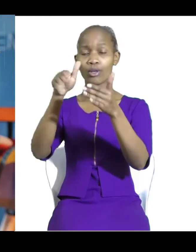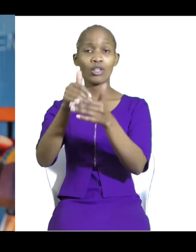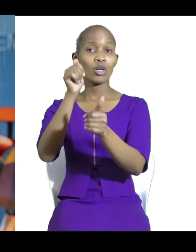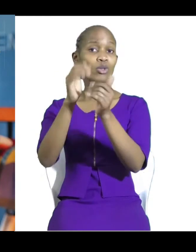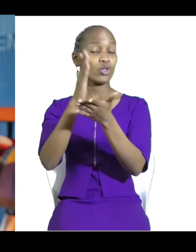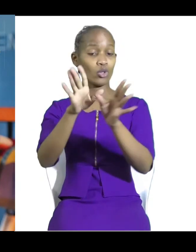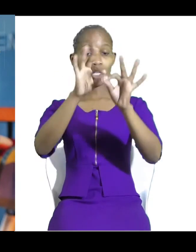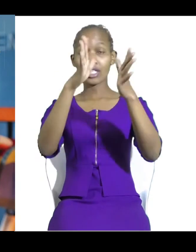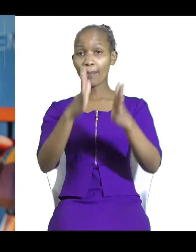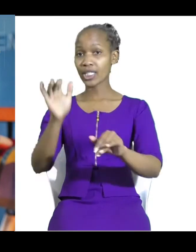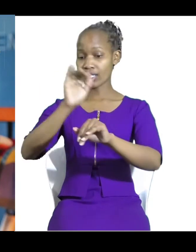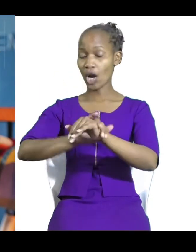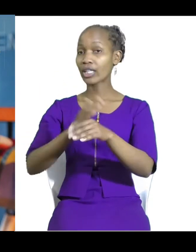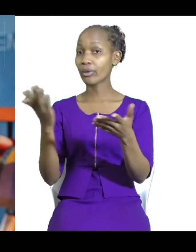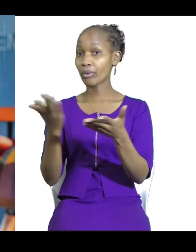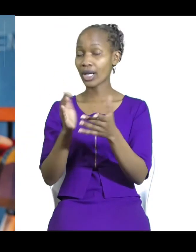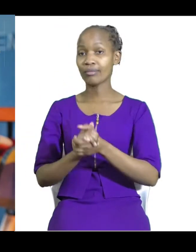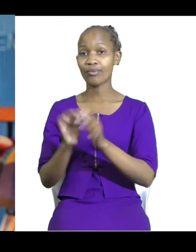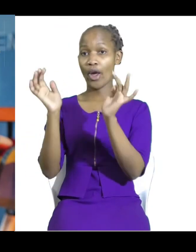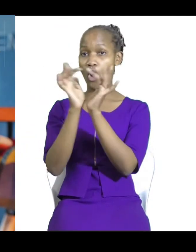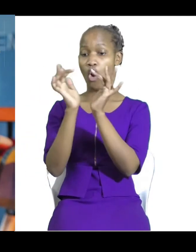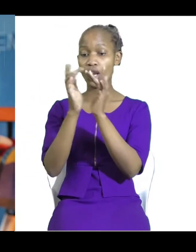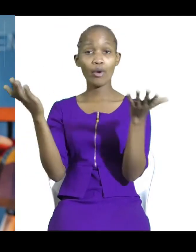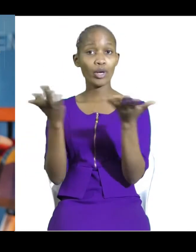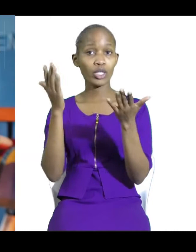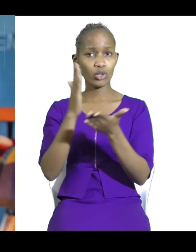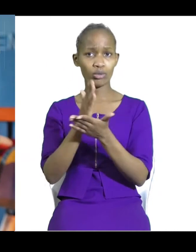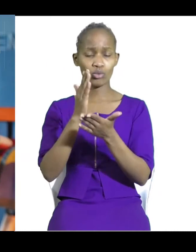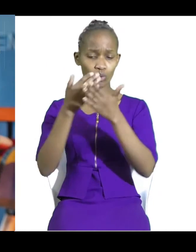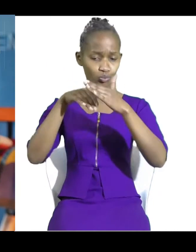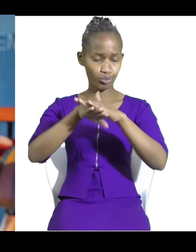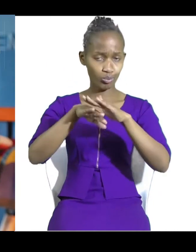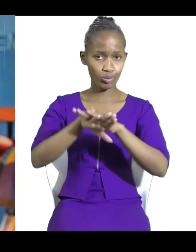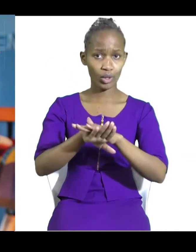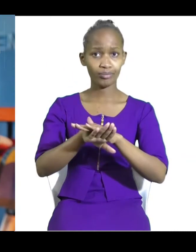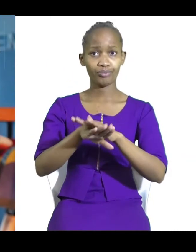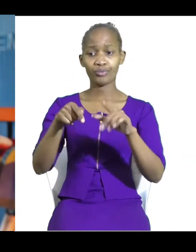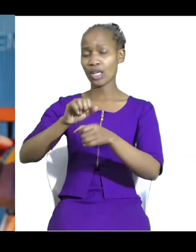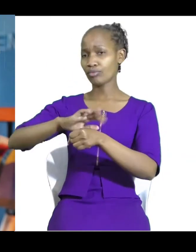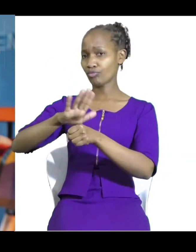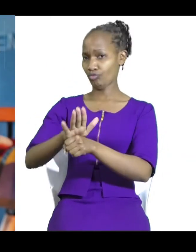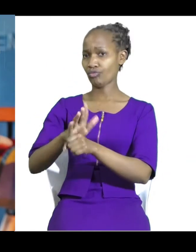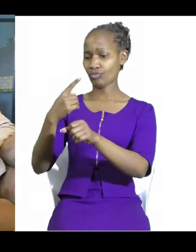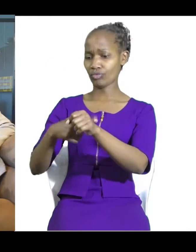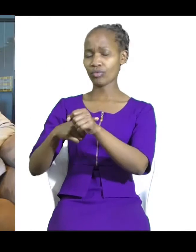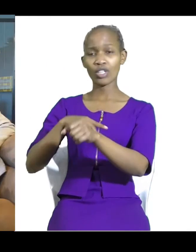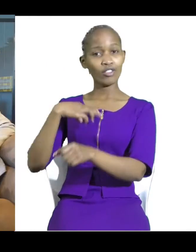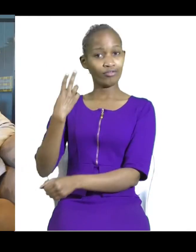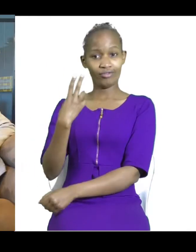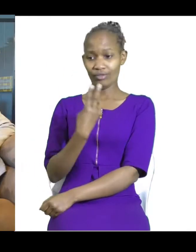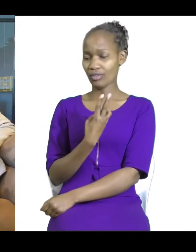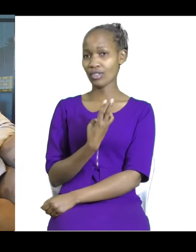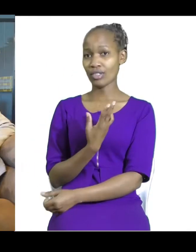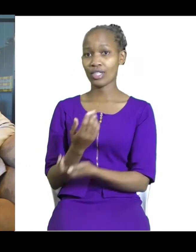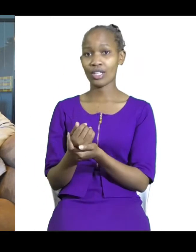should be able to have interpreters online, where it will be accessed. And in the COVID space, we were doing